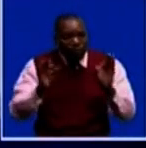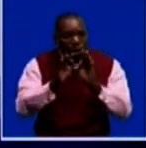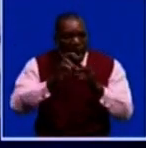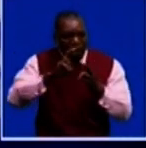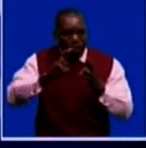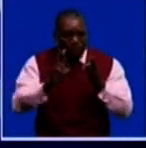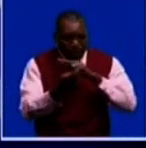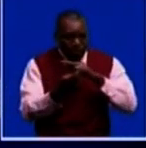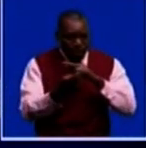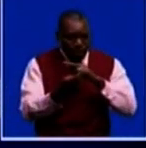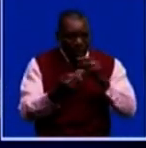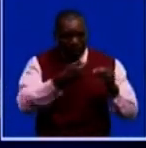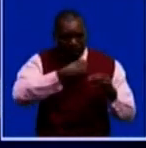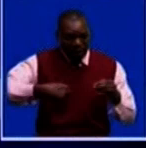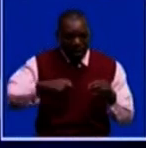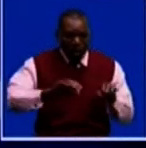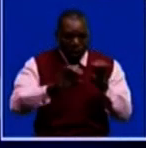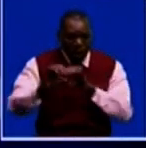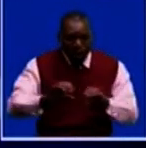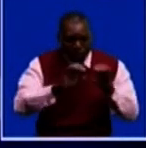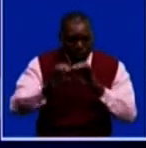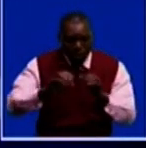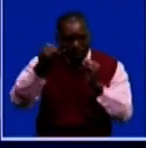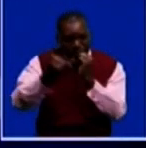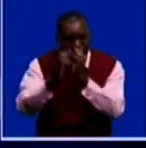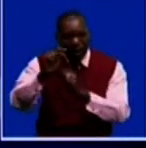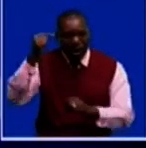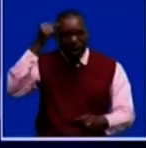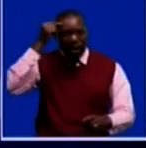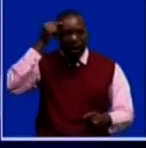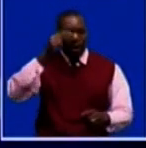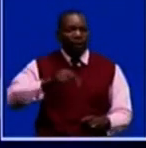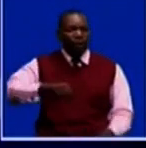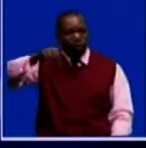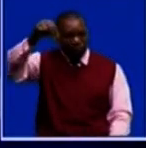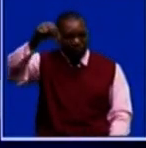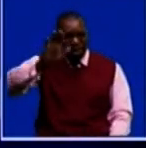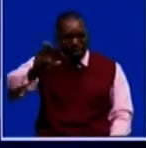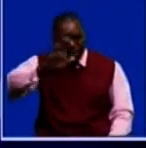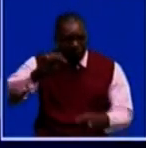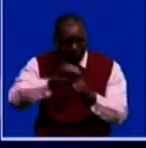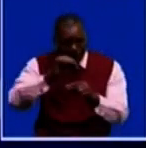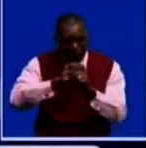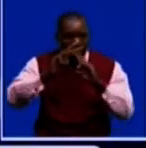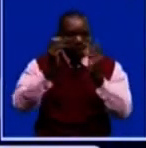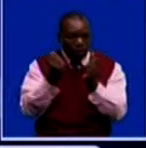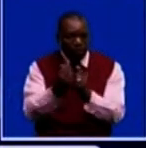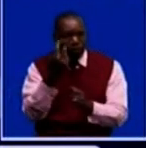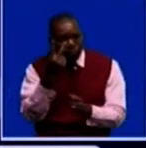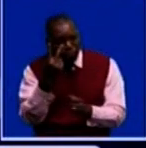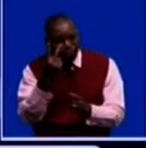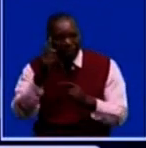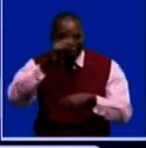austerity measures government has introduced. Mr. Mwela was speaking during a 2-day Northern Region training workshop sensitizing